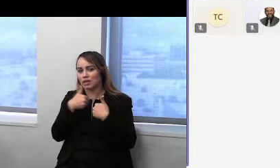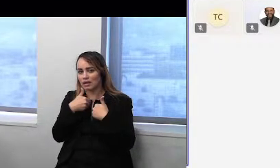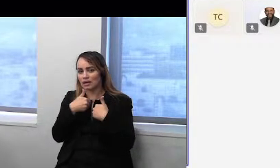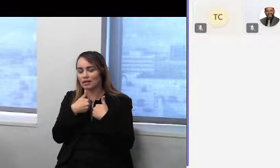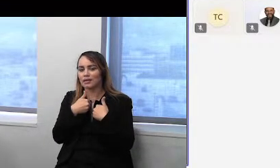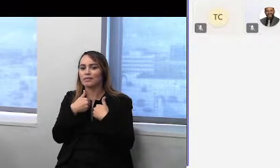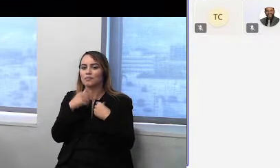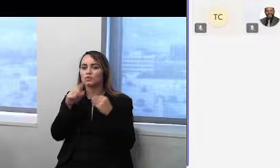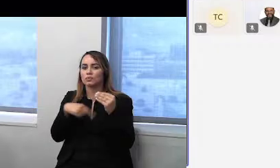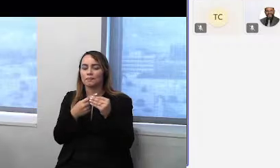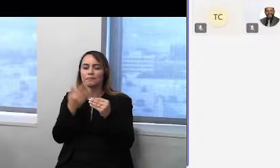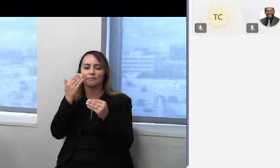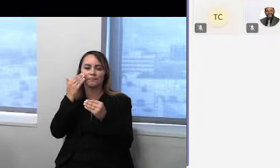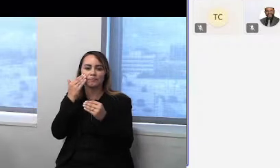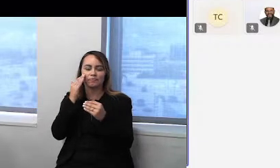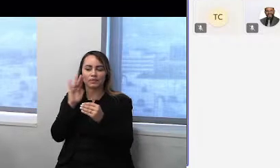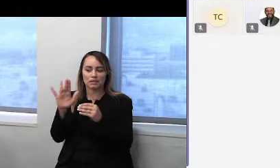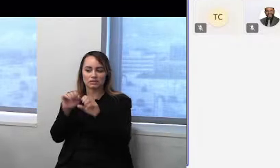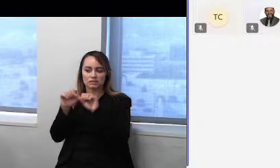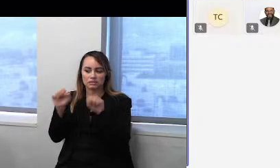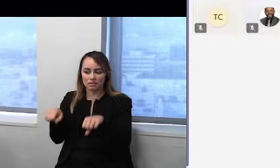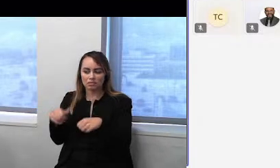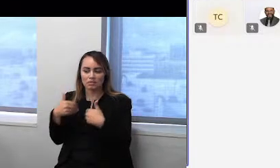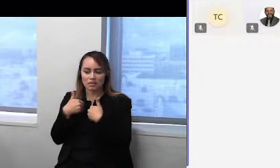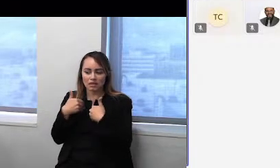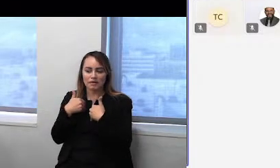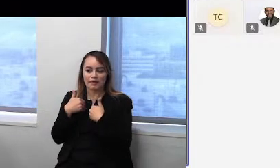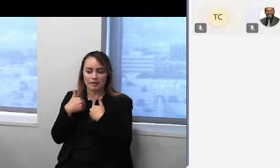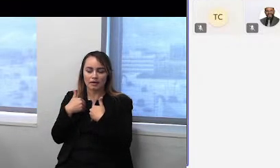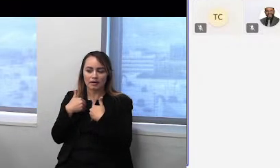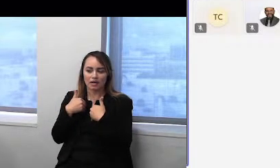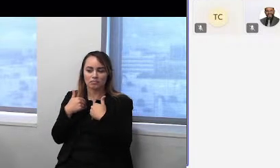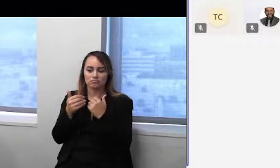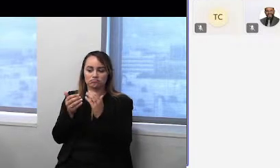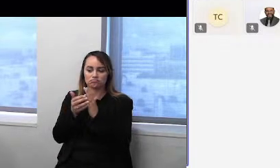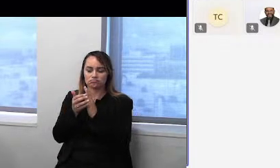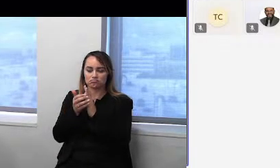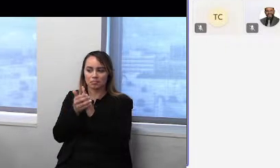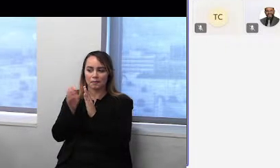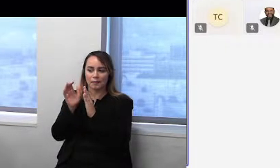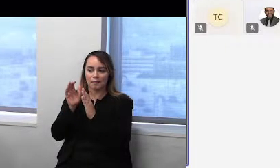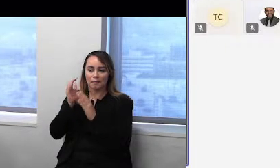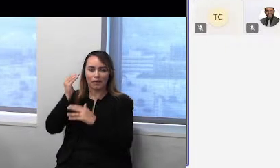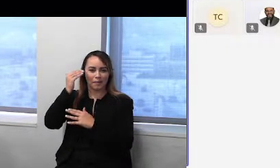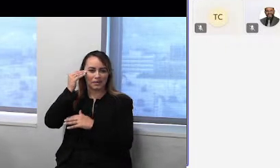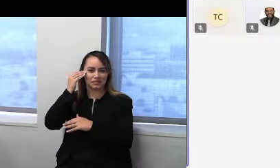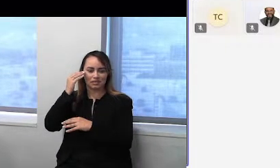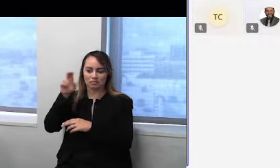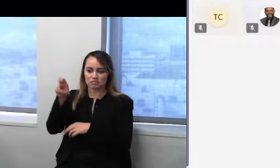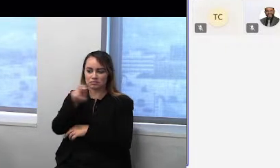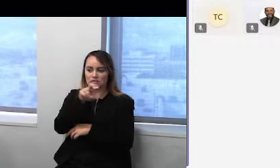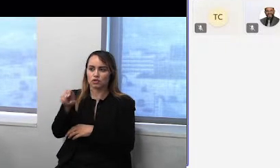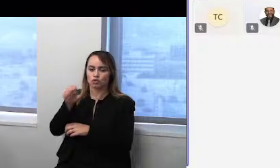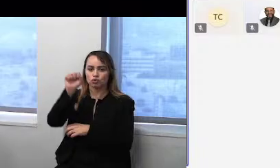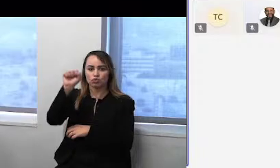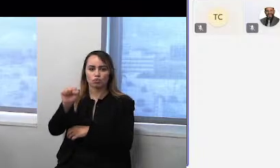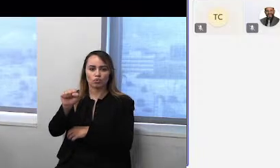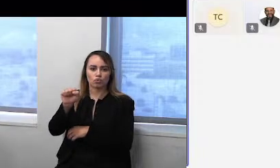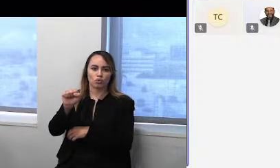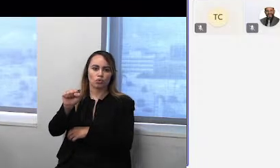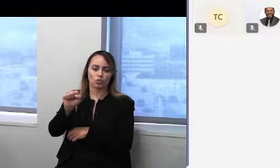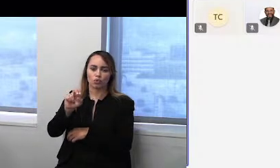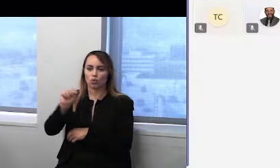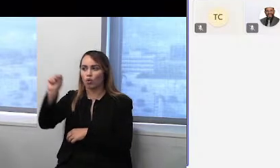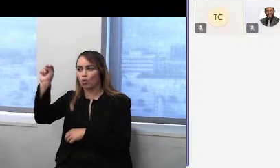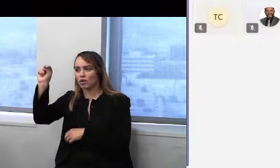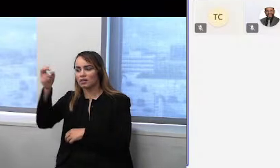capacity from a transfer capacity from the north to the south, from the south to the north, and from the west to the east, which is